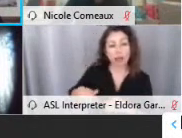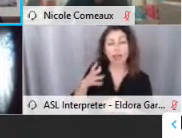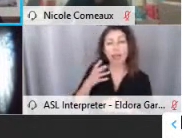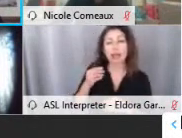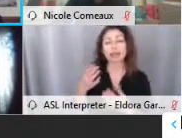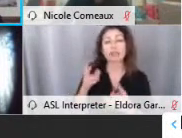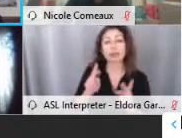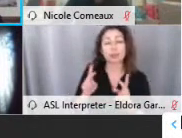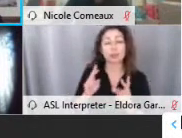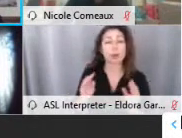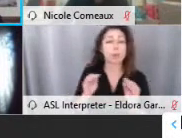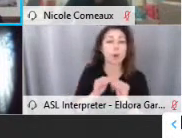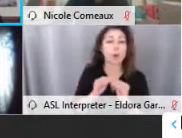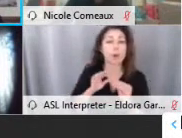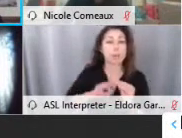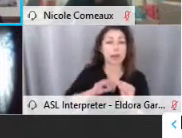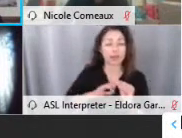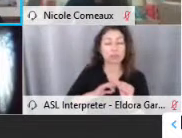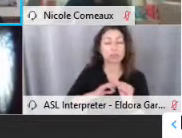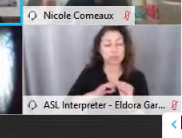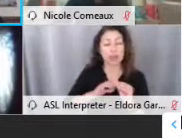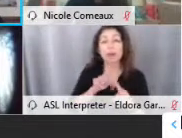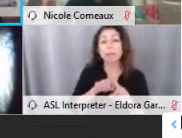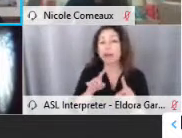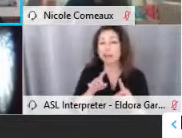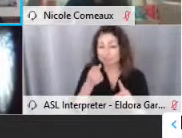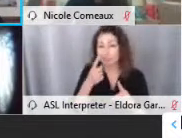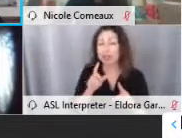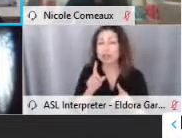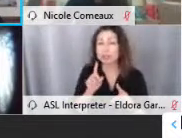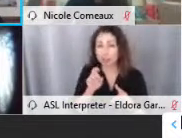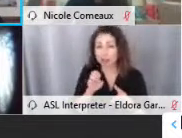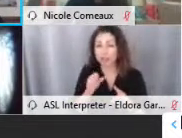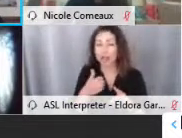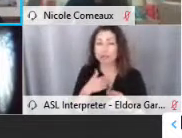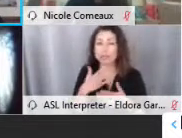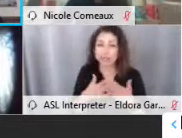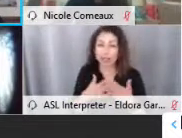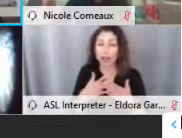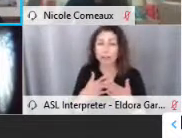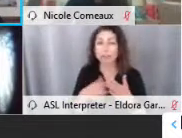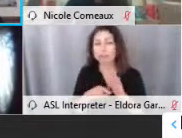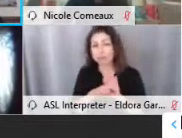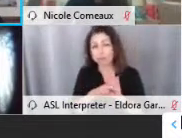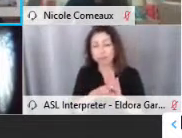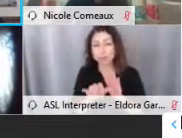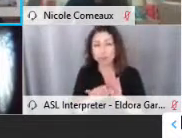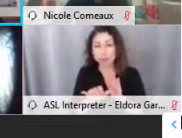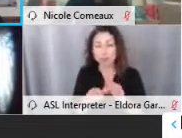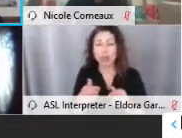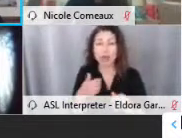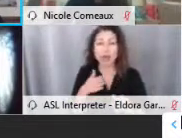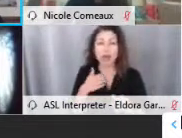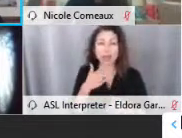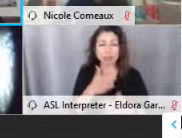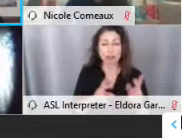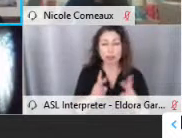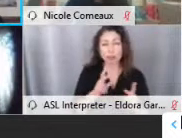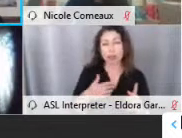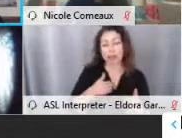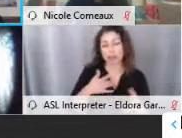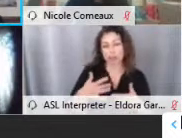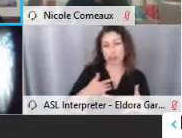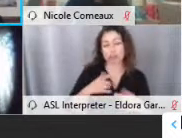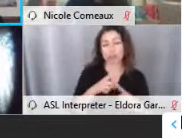more benefits. But it does come with some trade-offs, and I think that there are some concerns about